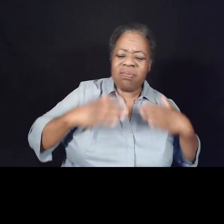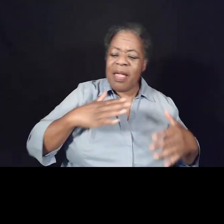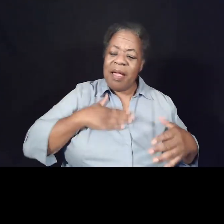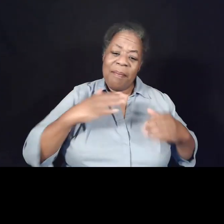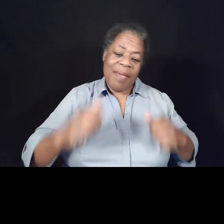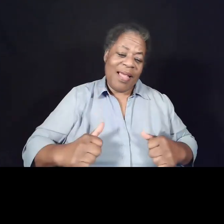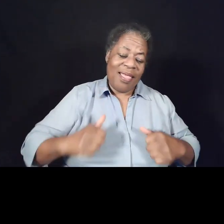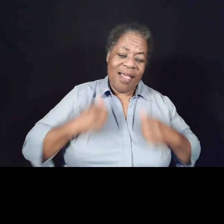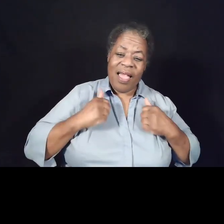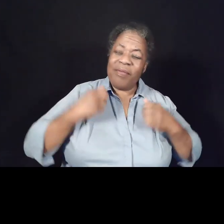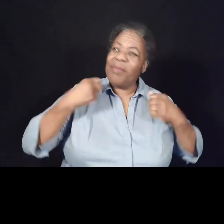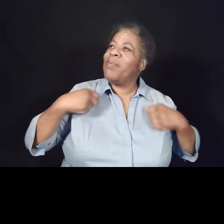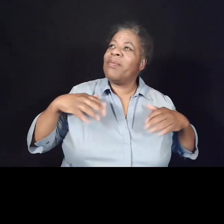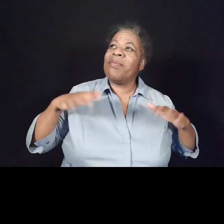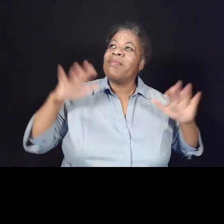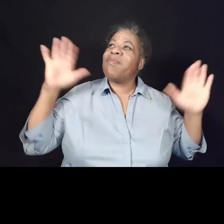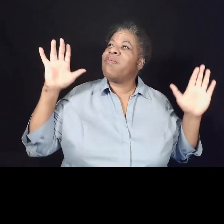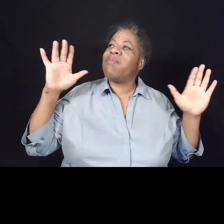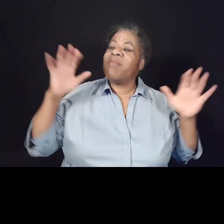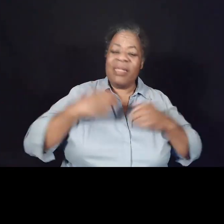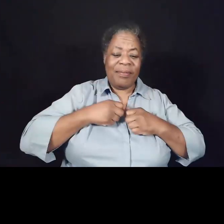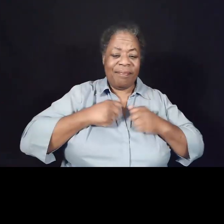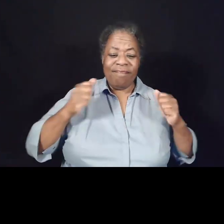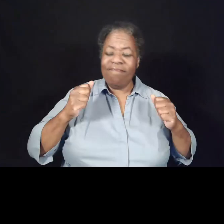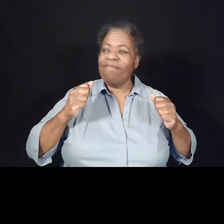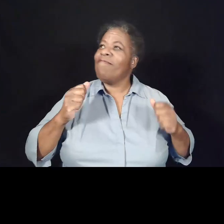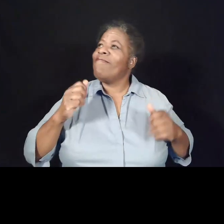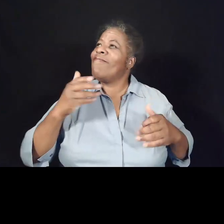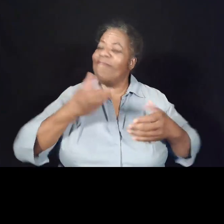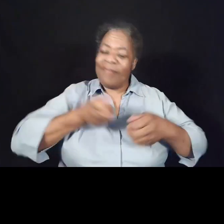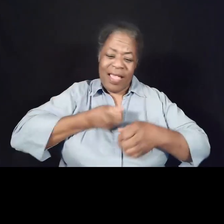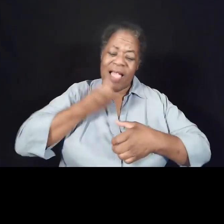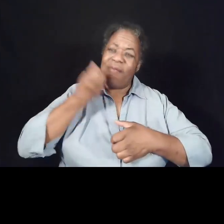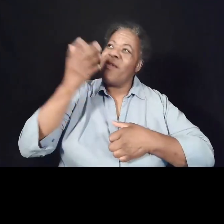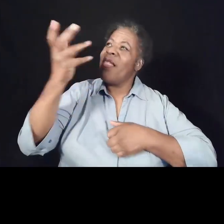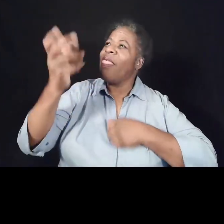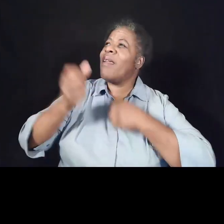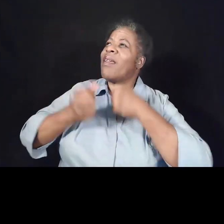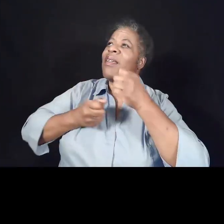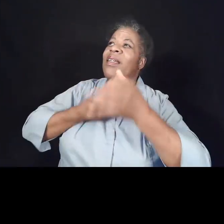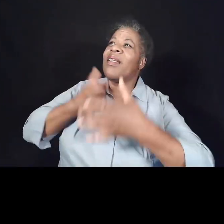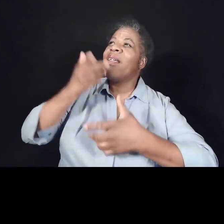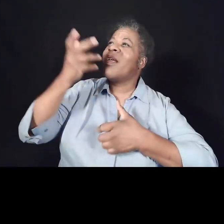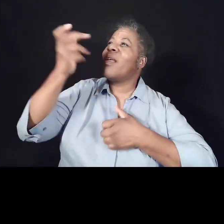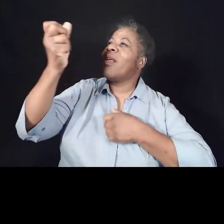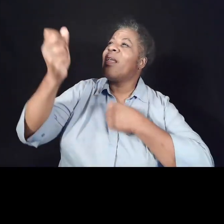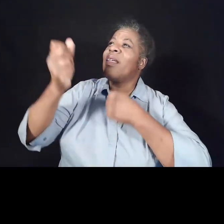down, I'm surrendered now. I give you everything.